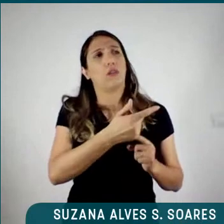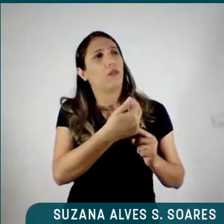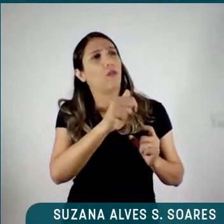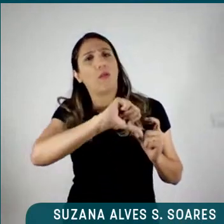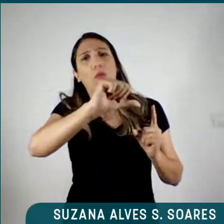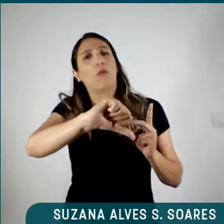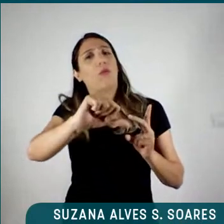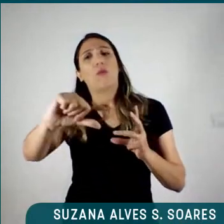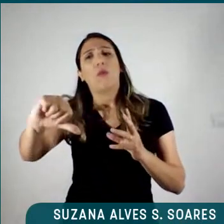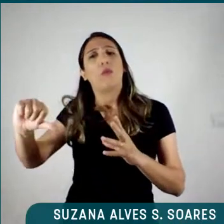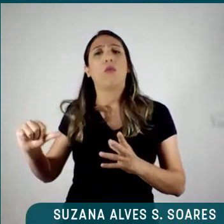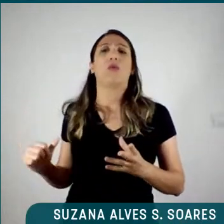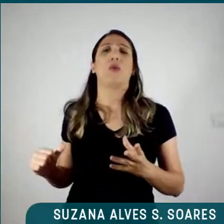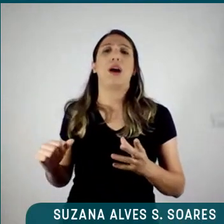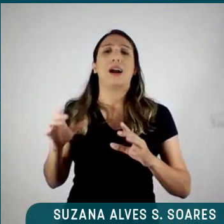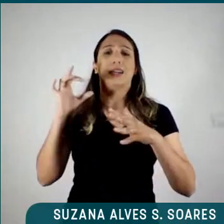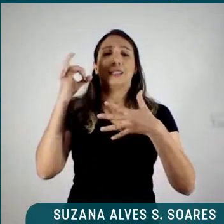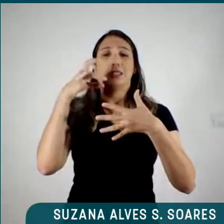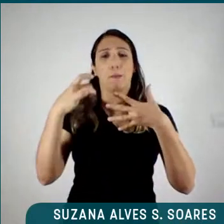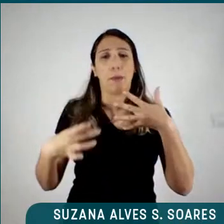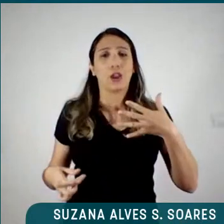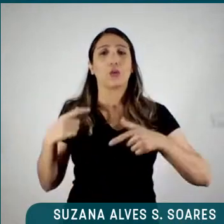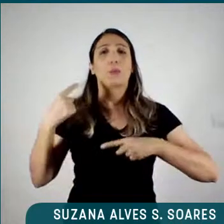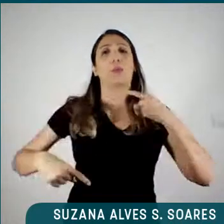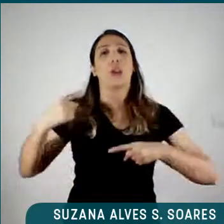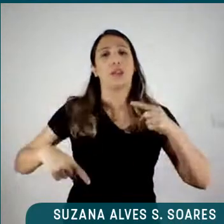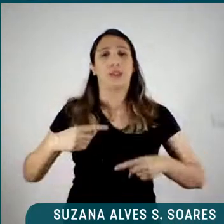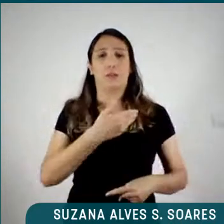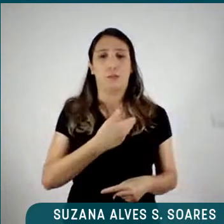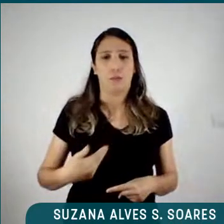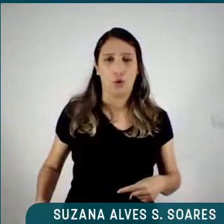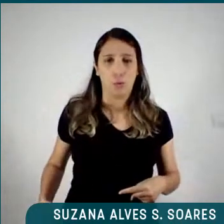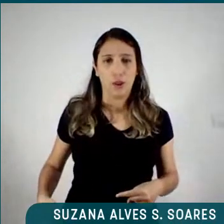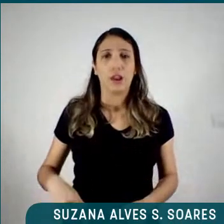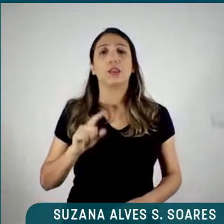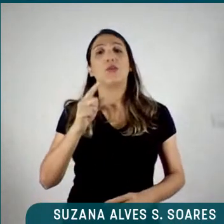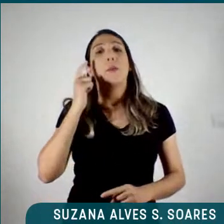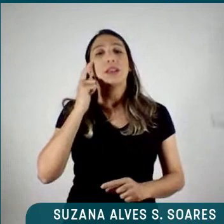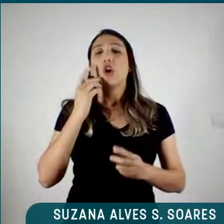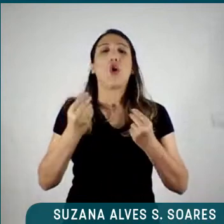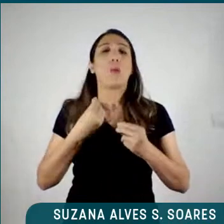In Brazil, a lot of things do not work. So